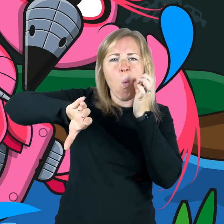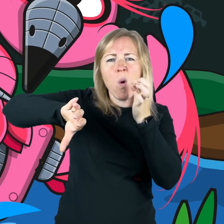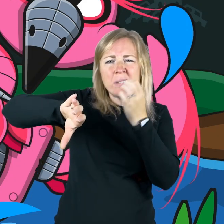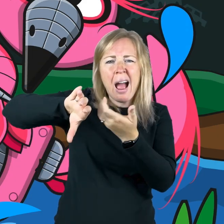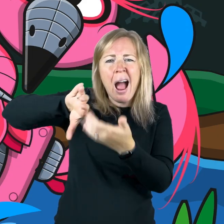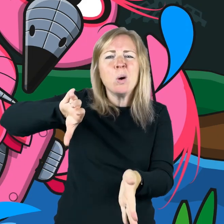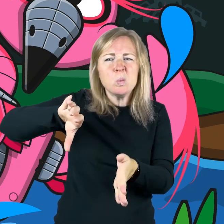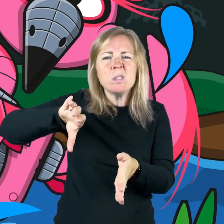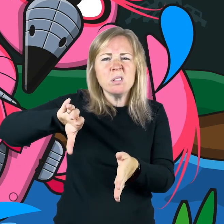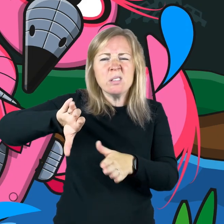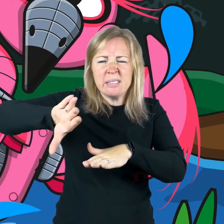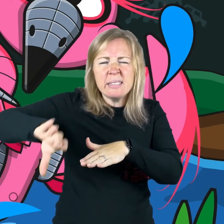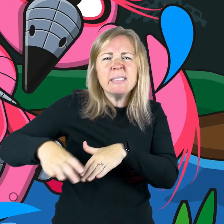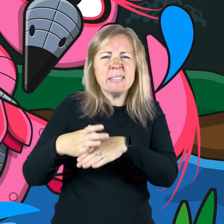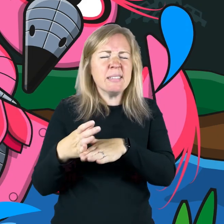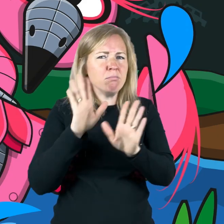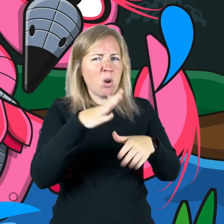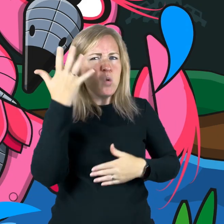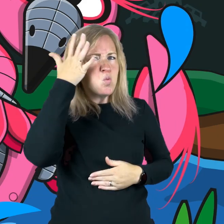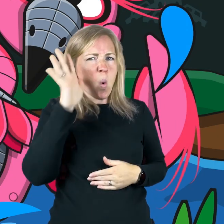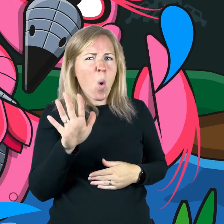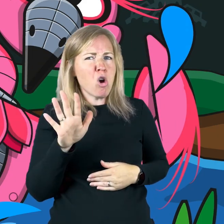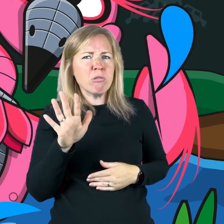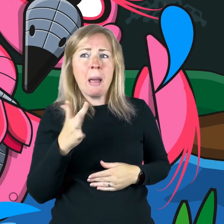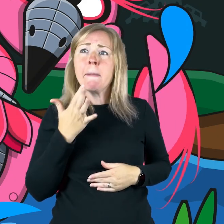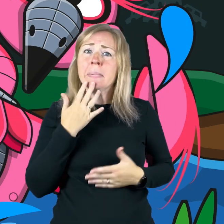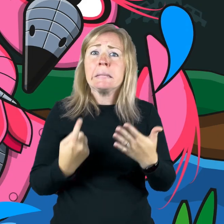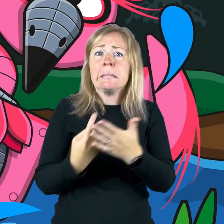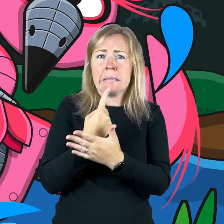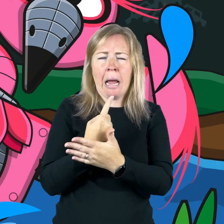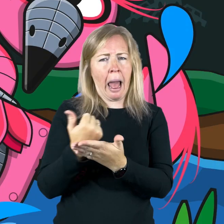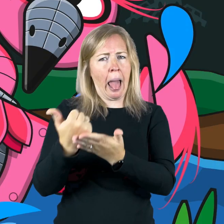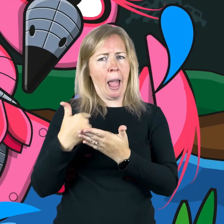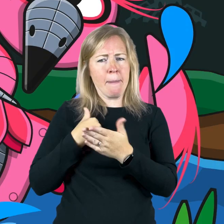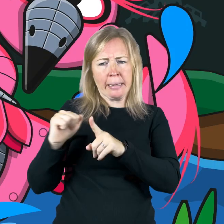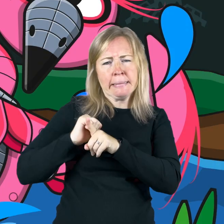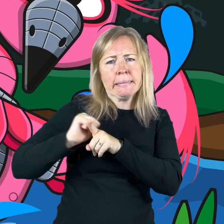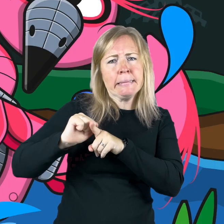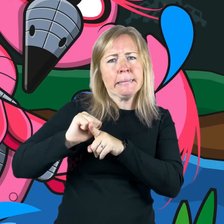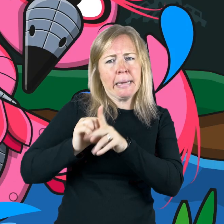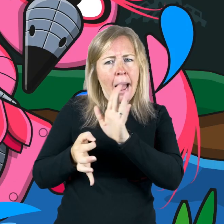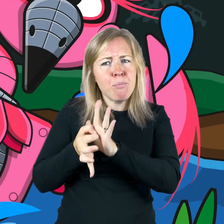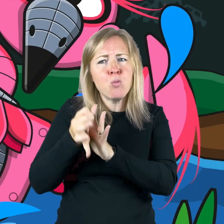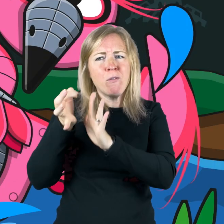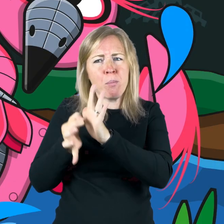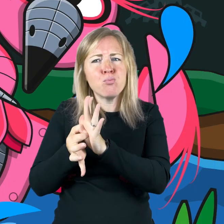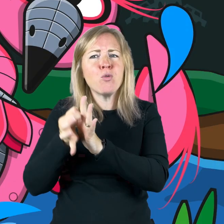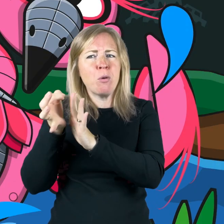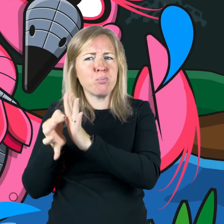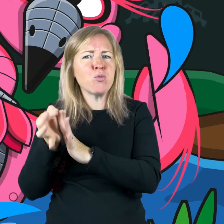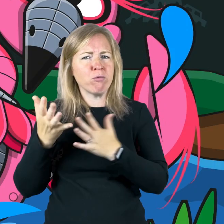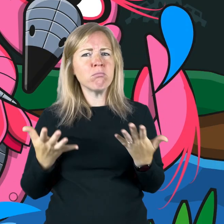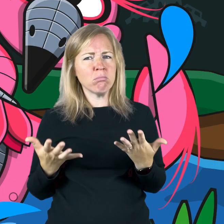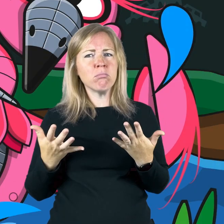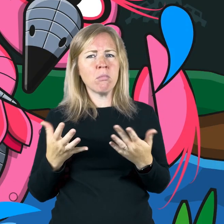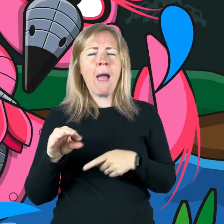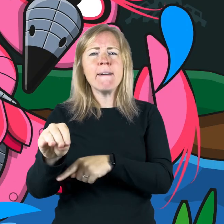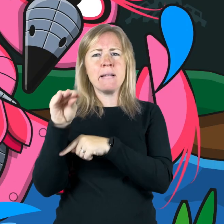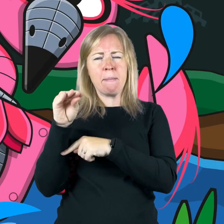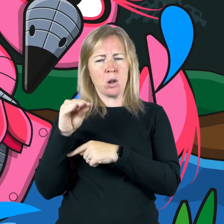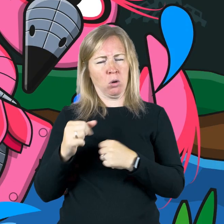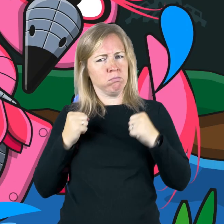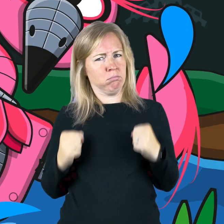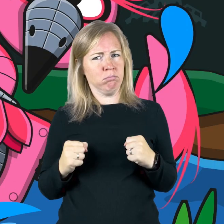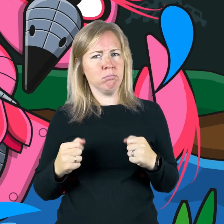bother. Mistakes help us to improve, she chirped. Despite the failed attempt, Flamingo